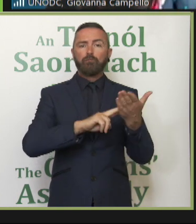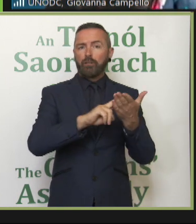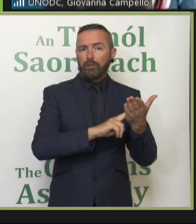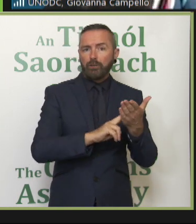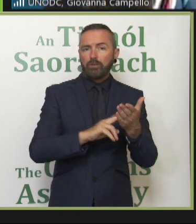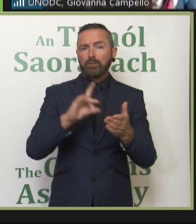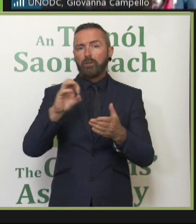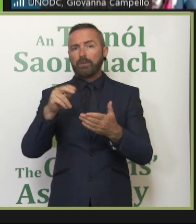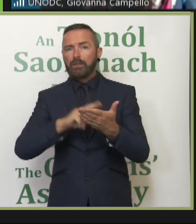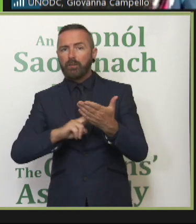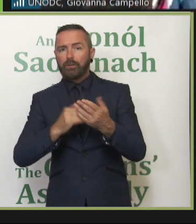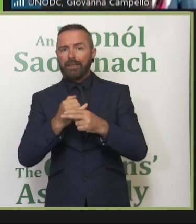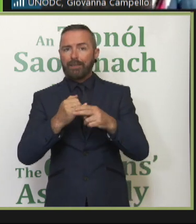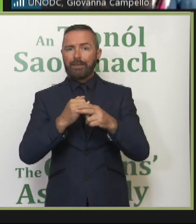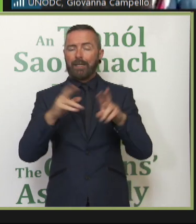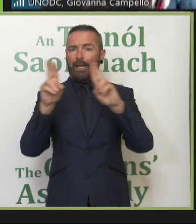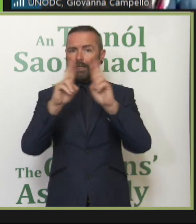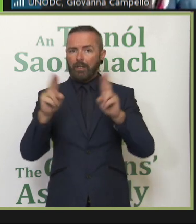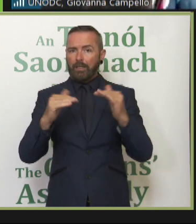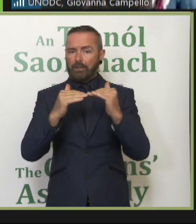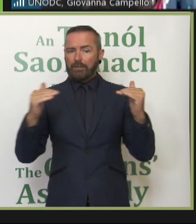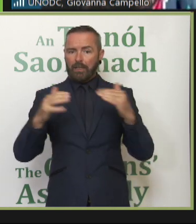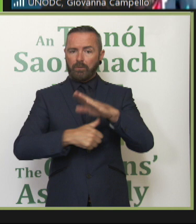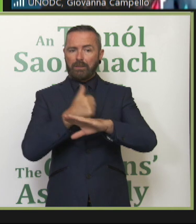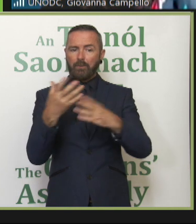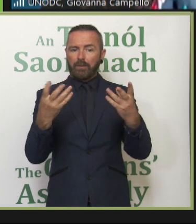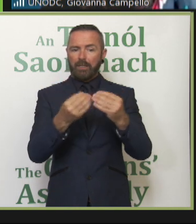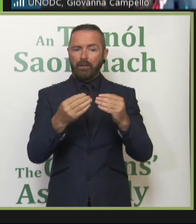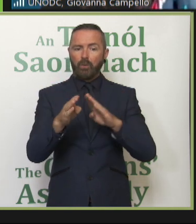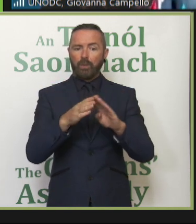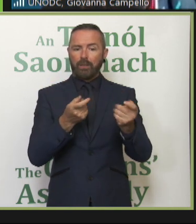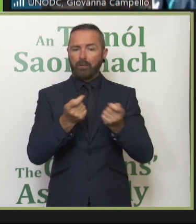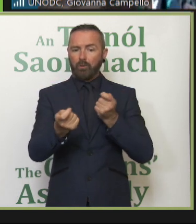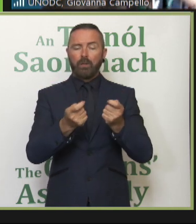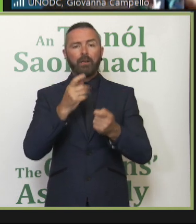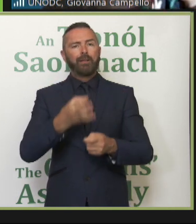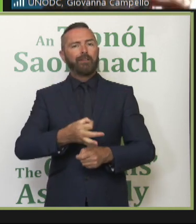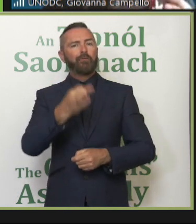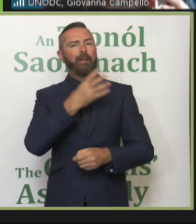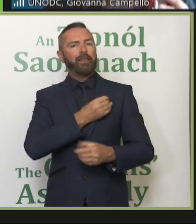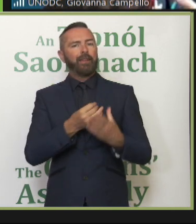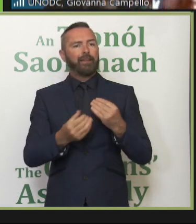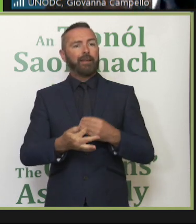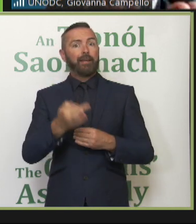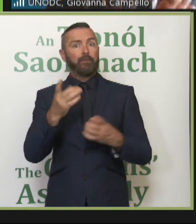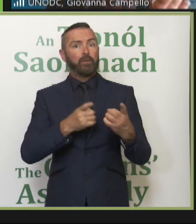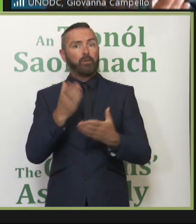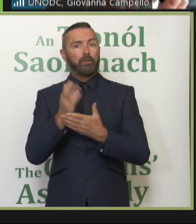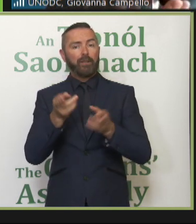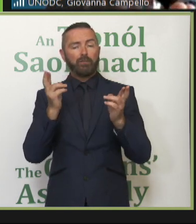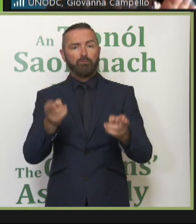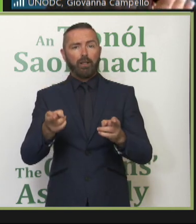international standards that we have published together with WHO. And the great thing is that if we do prevention right, because we